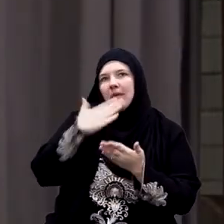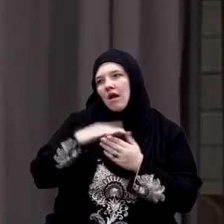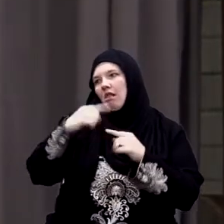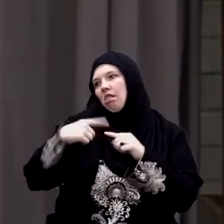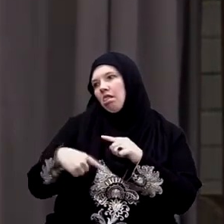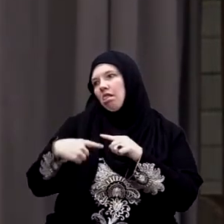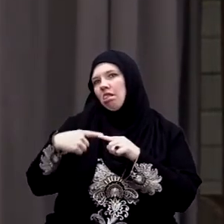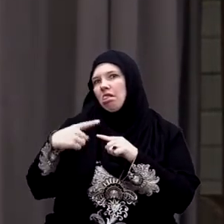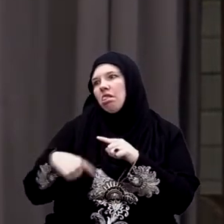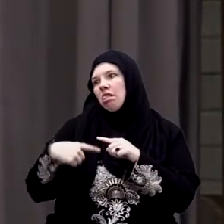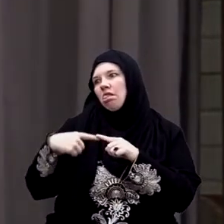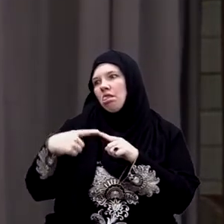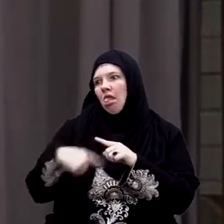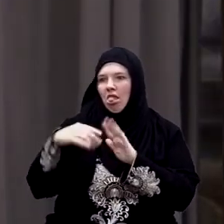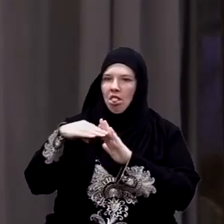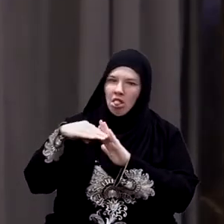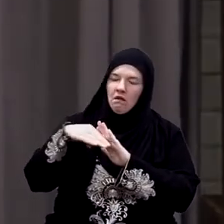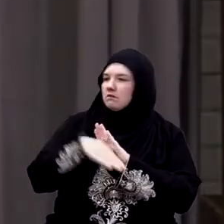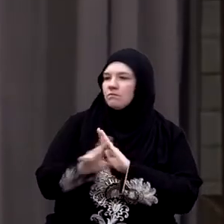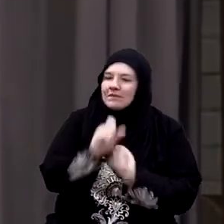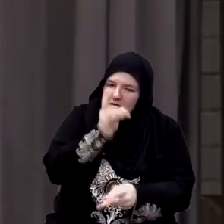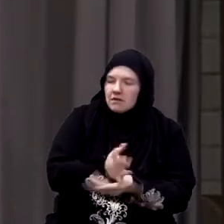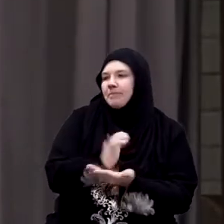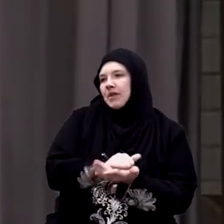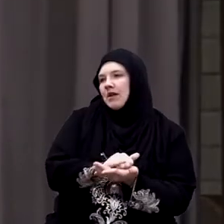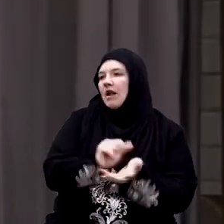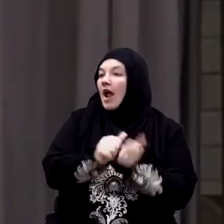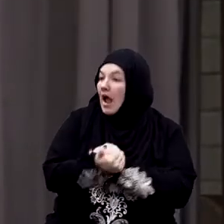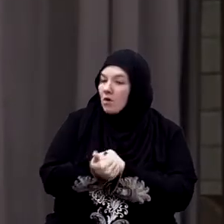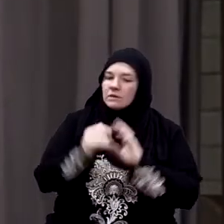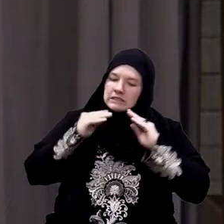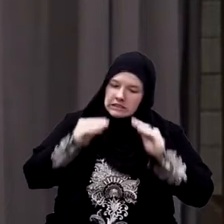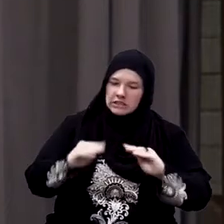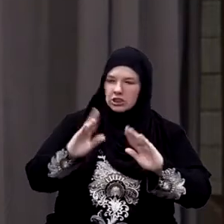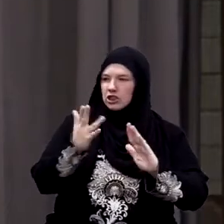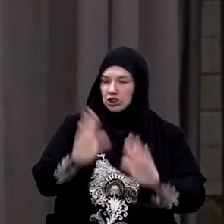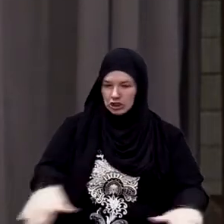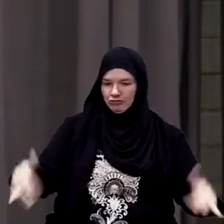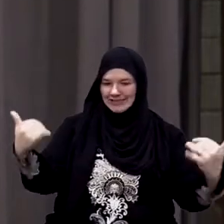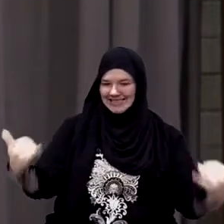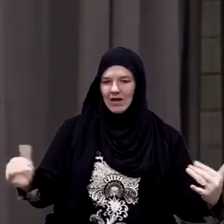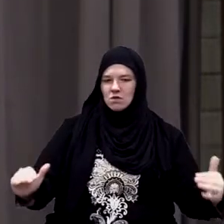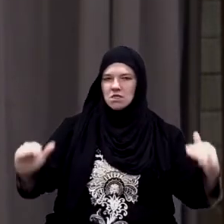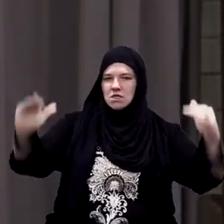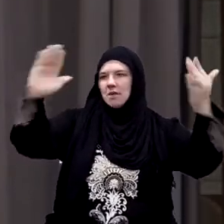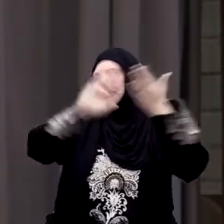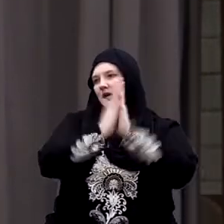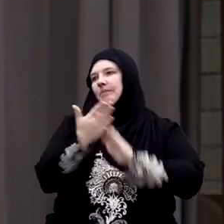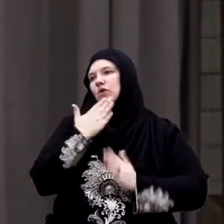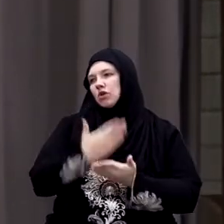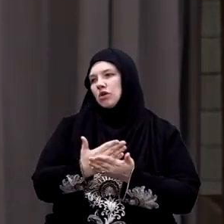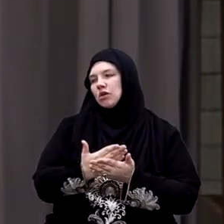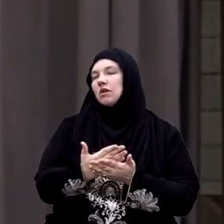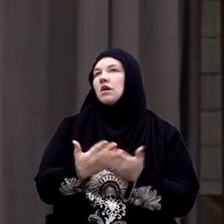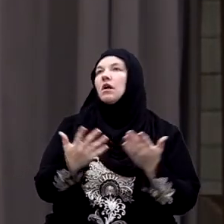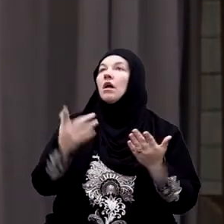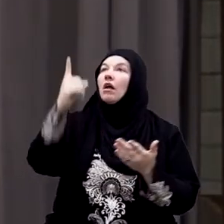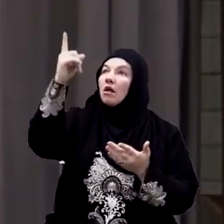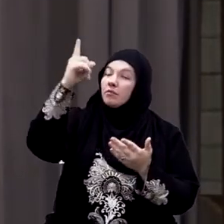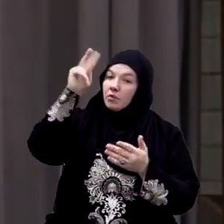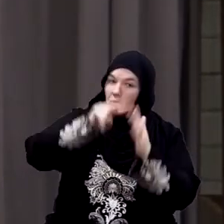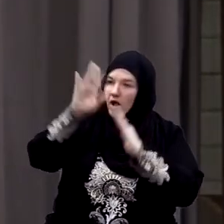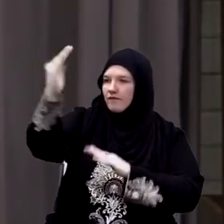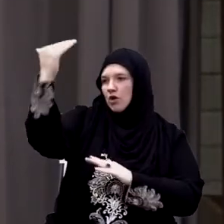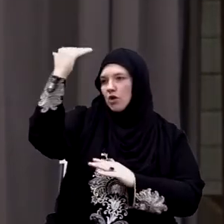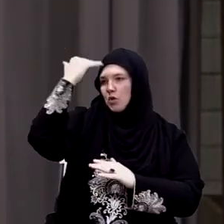leadership generation that knows Allah, knows its duties, knows its messenger, sallallahu alayhi wa sallam, and